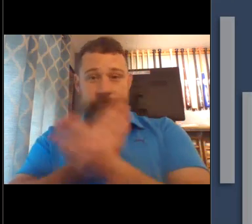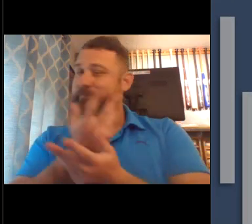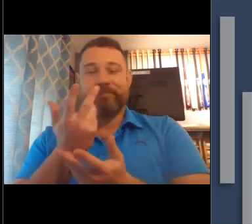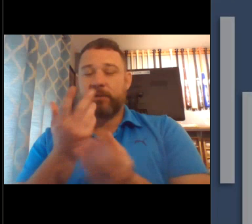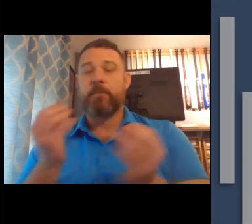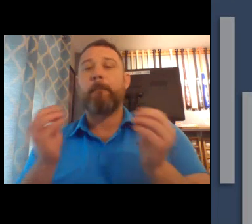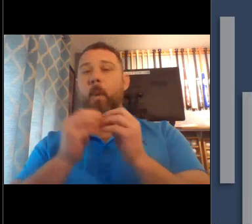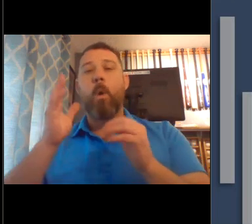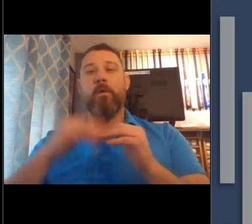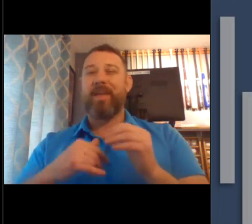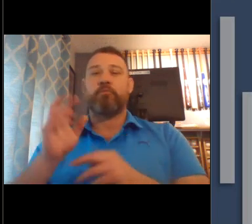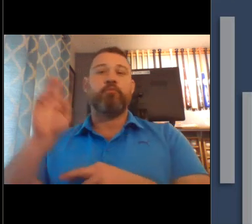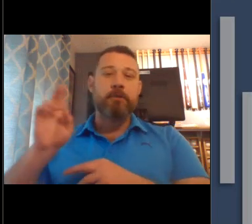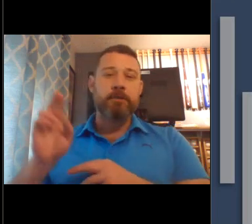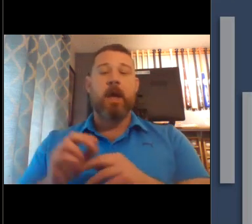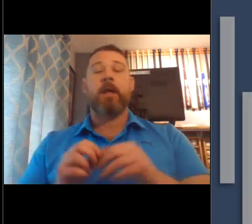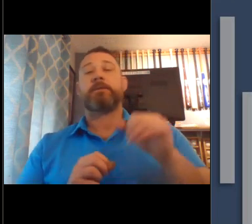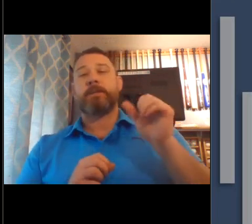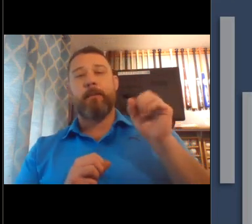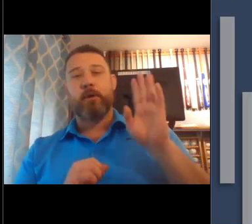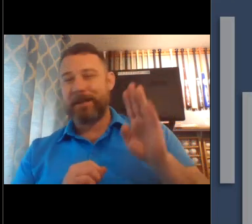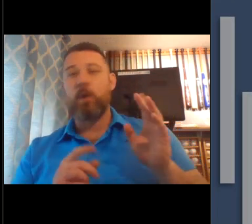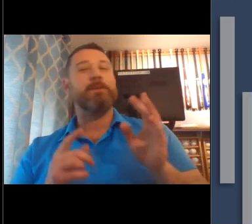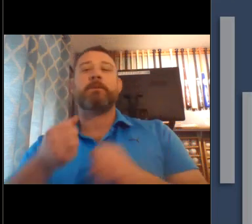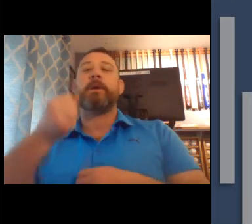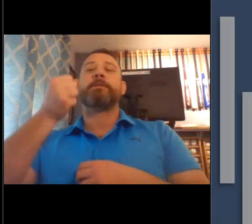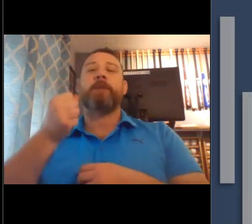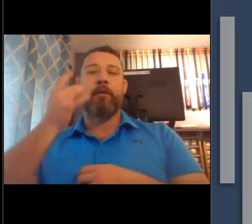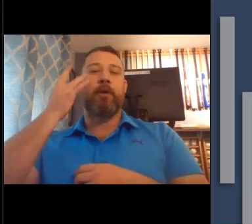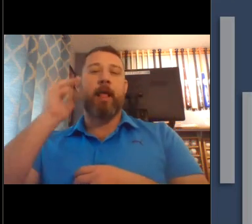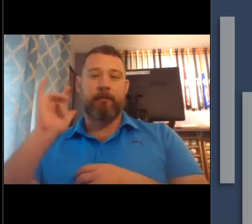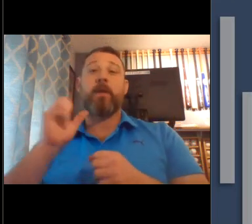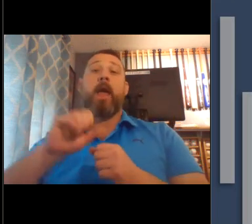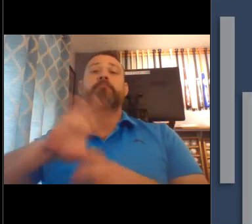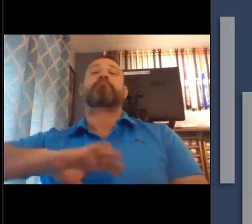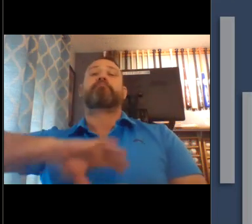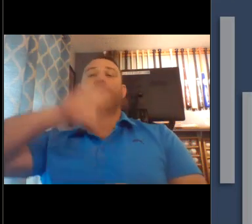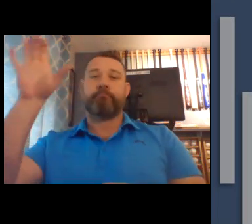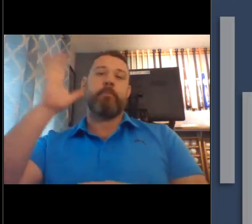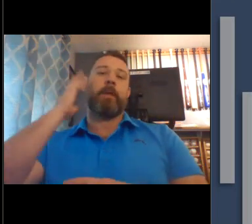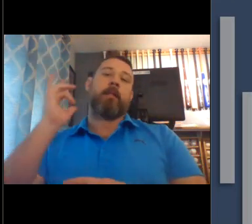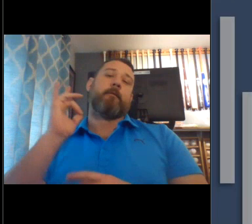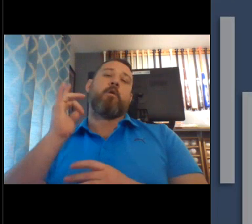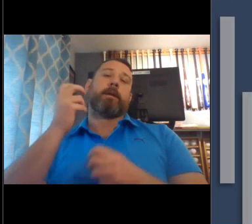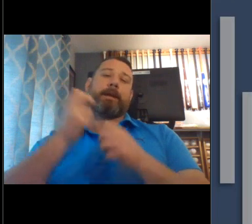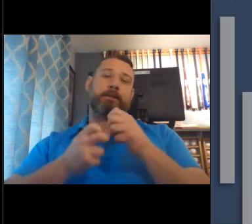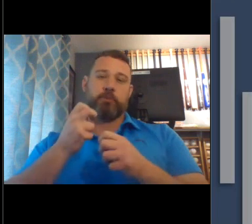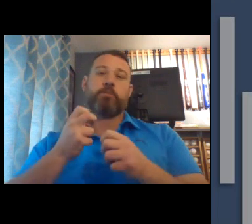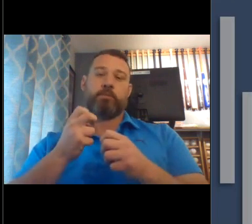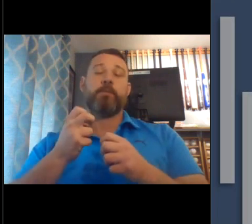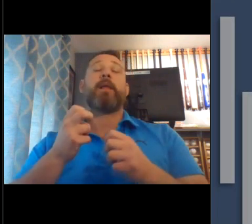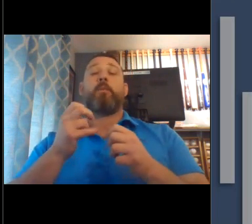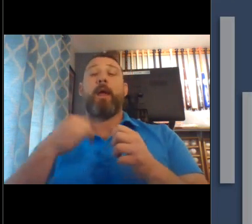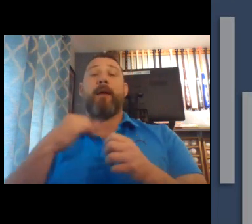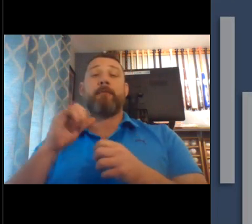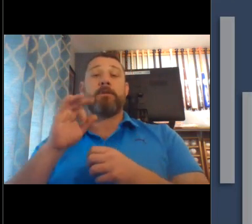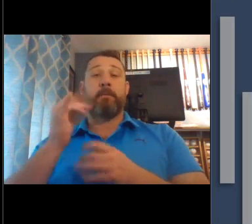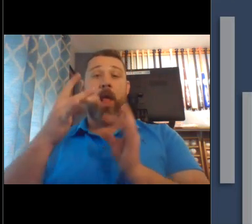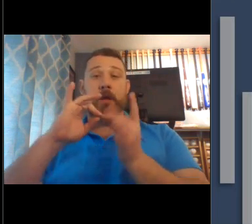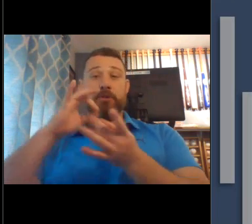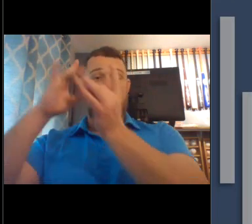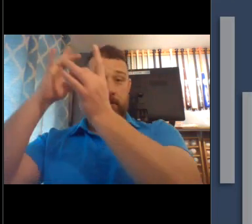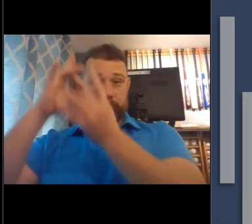Bernardino issue. It's a Southern California issue, and it's a California issue. We've got a supply chain that's important to move through here, and so we're looking